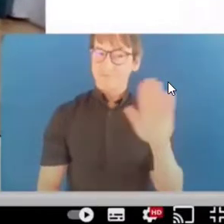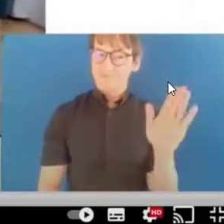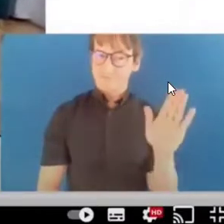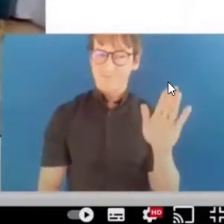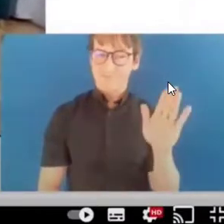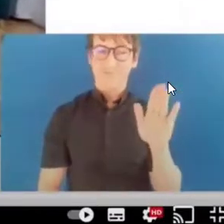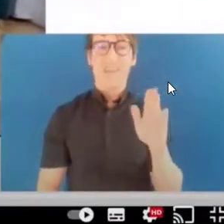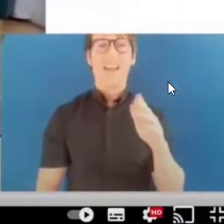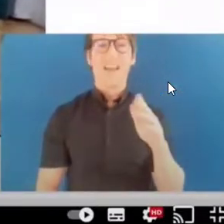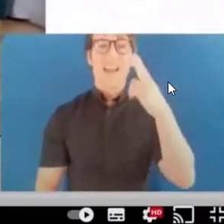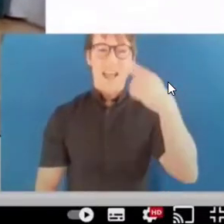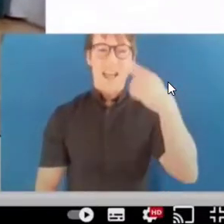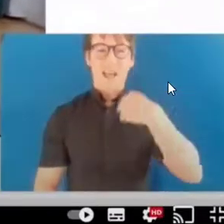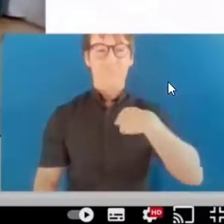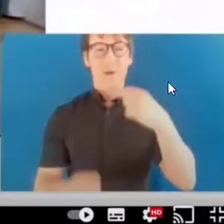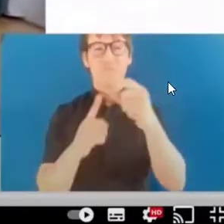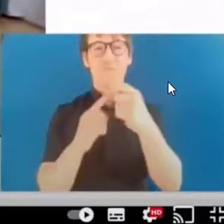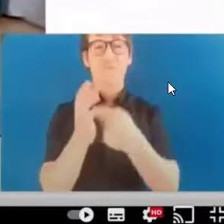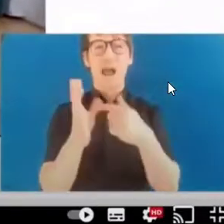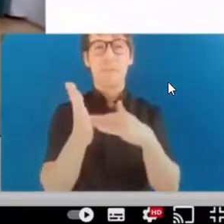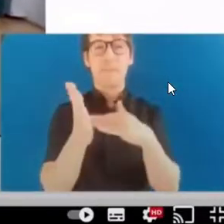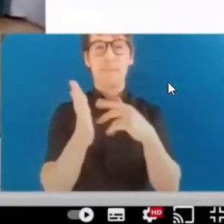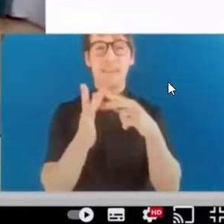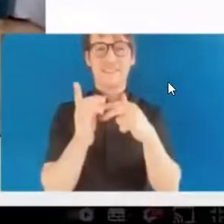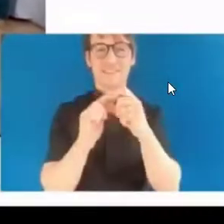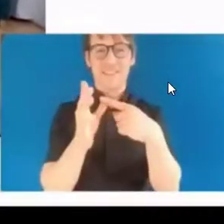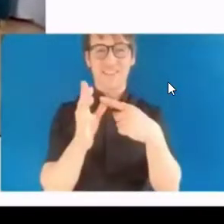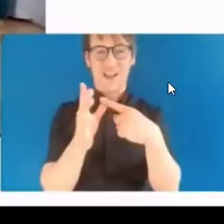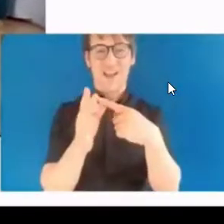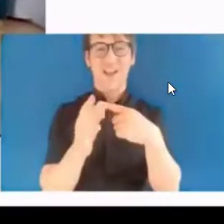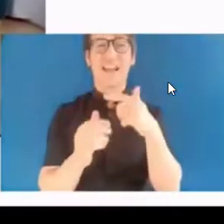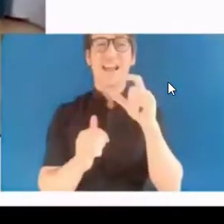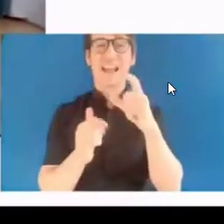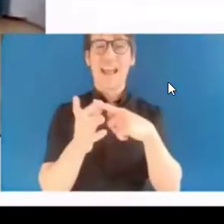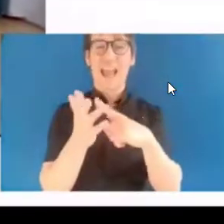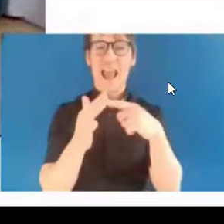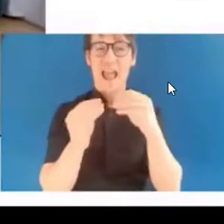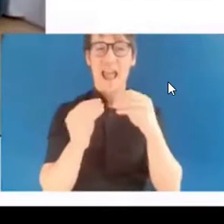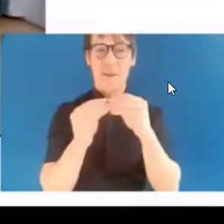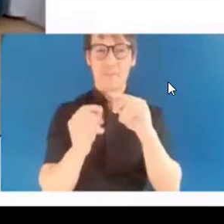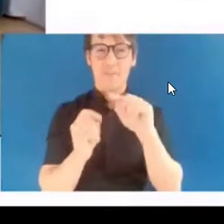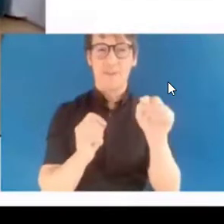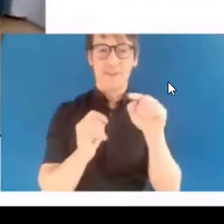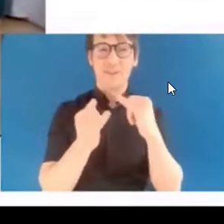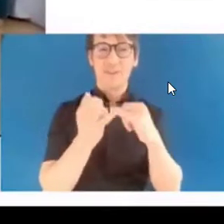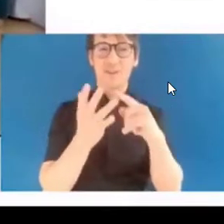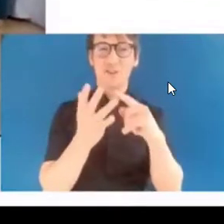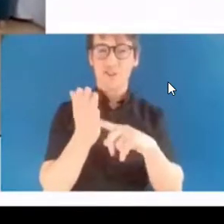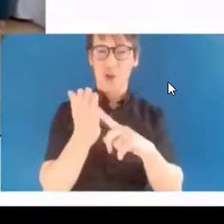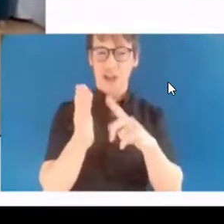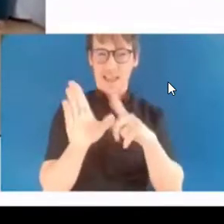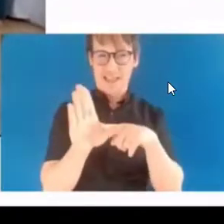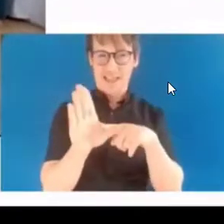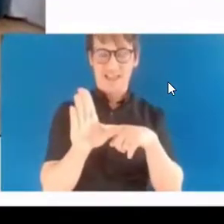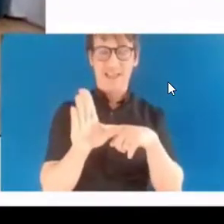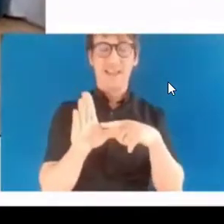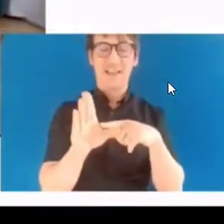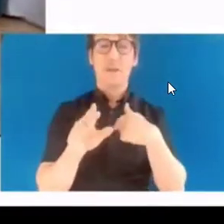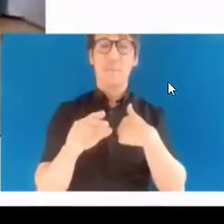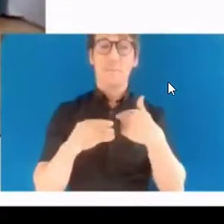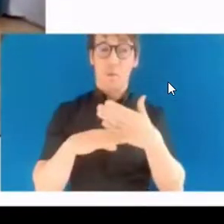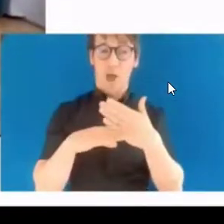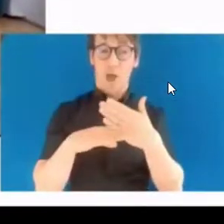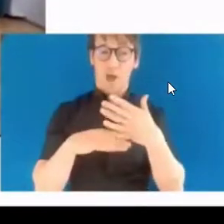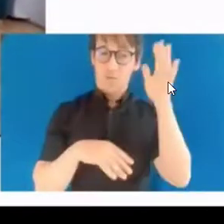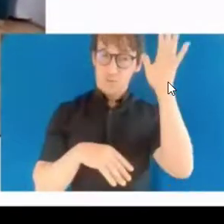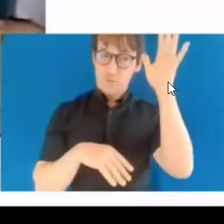Hello everyone, I'm Praminda Caleb Solly. I'm a professor of assistive robotics and intelligent health technologies